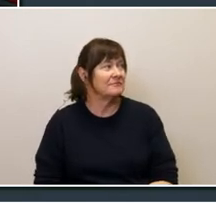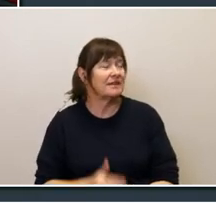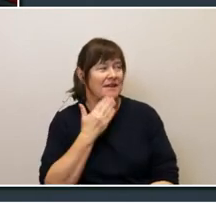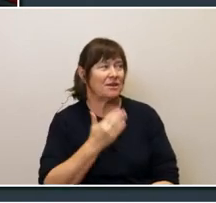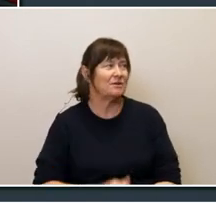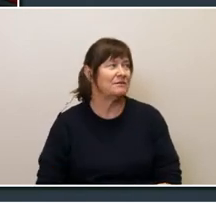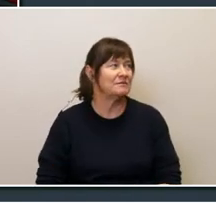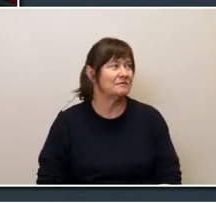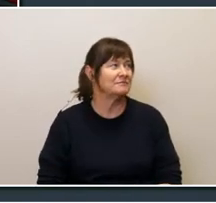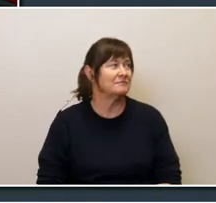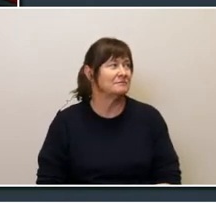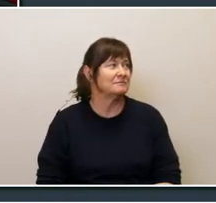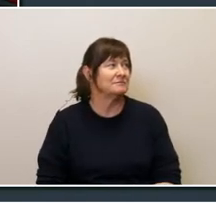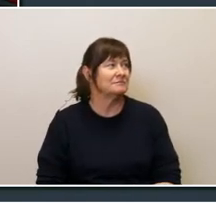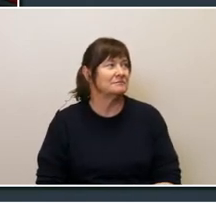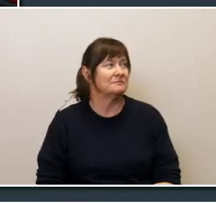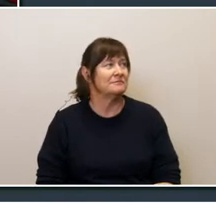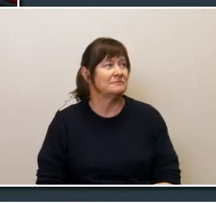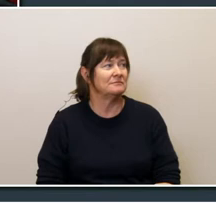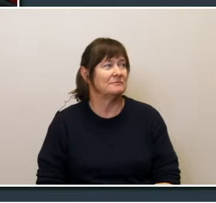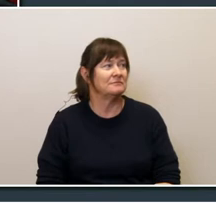Thank you very much. Cool, thank you for having me.